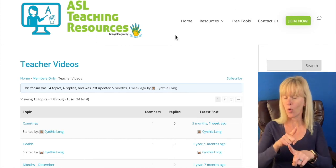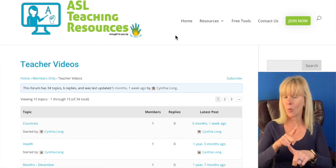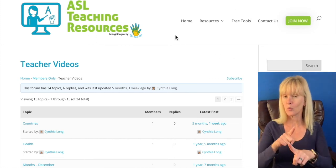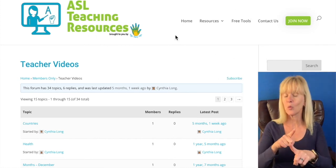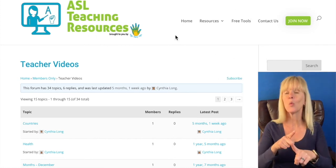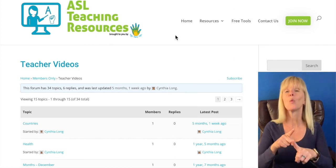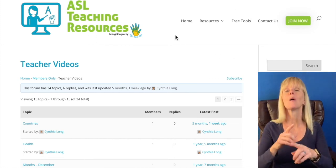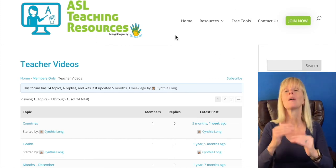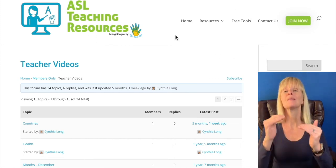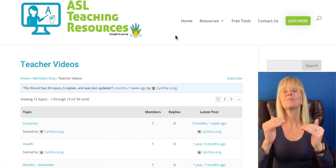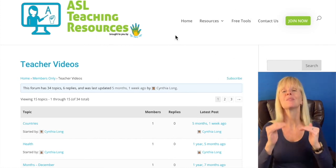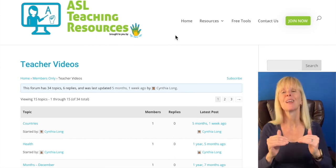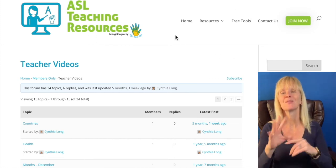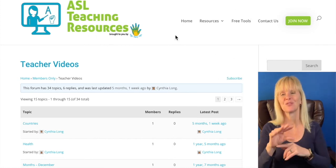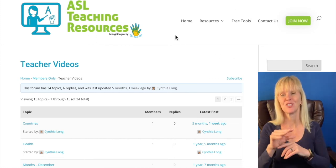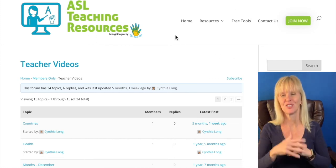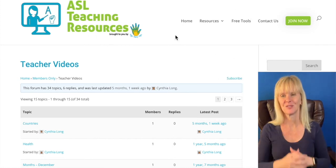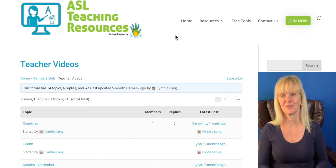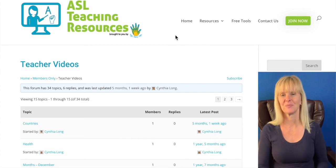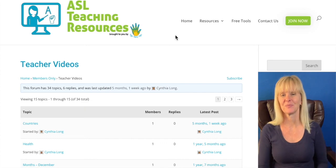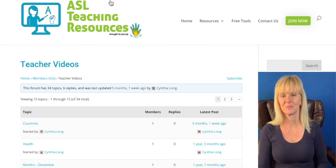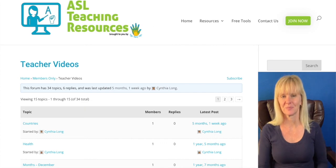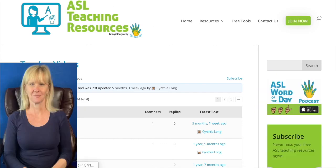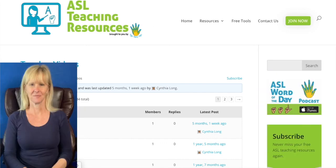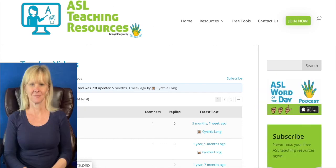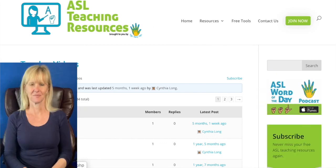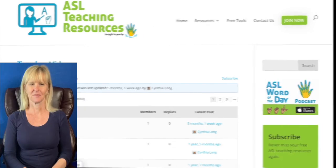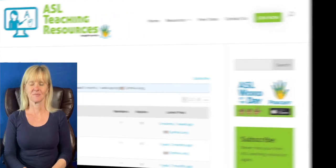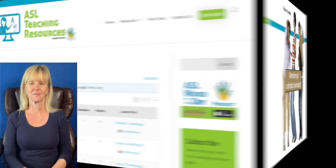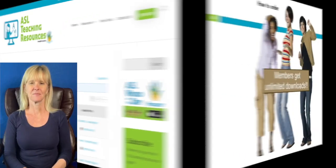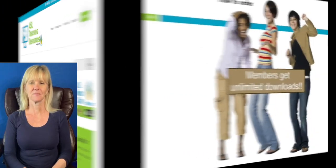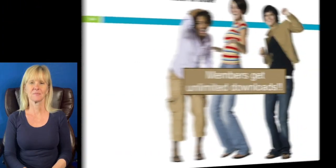order something is going to be your next video.